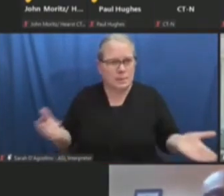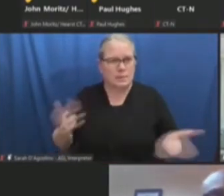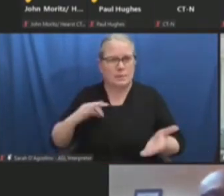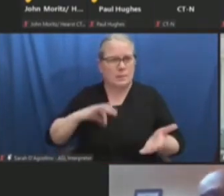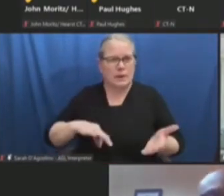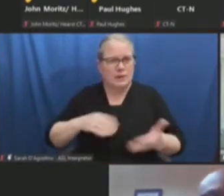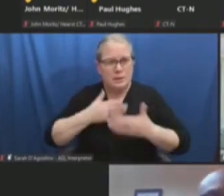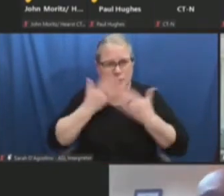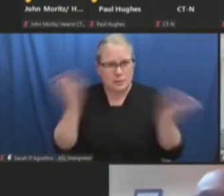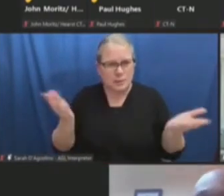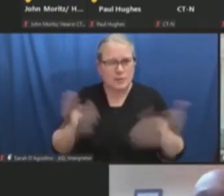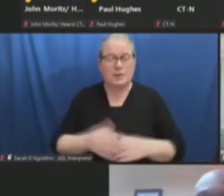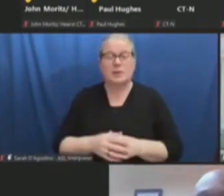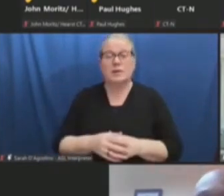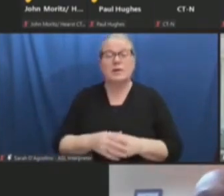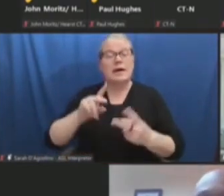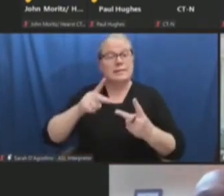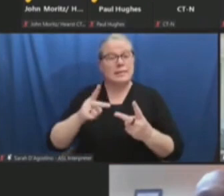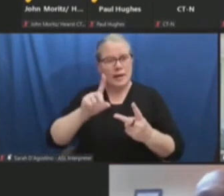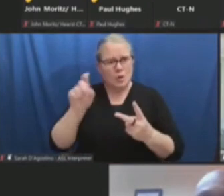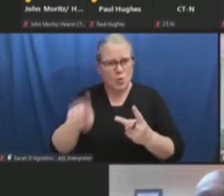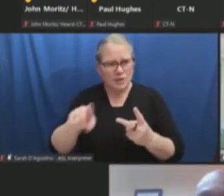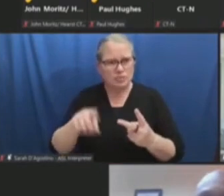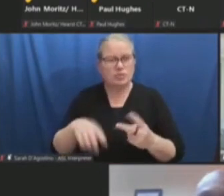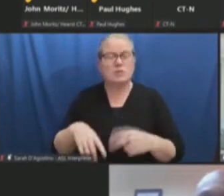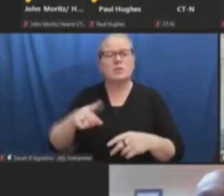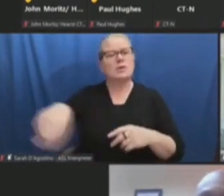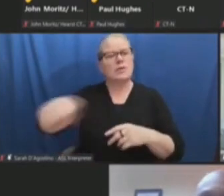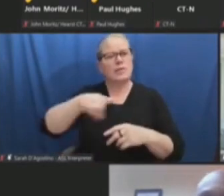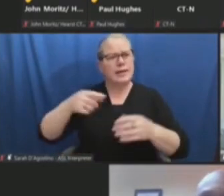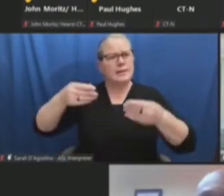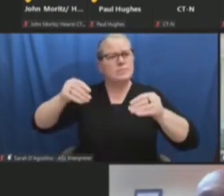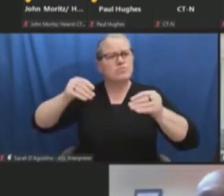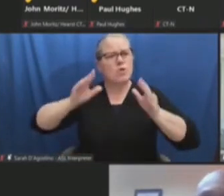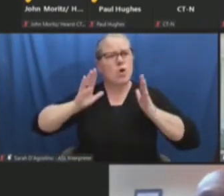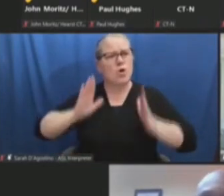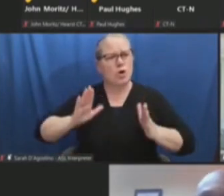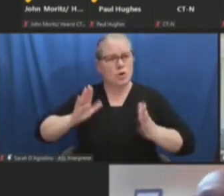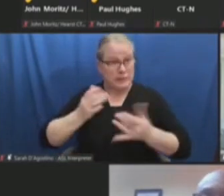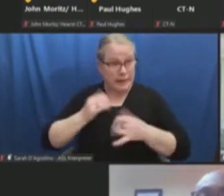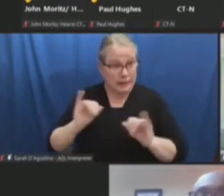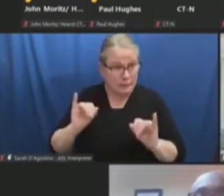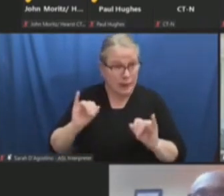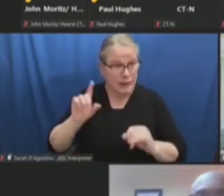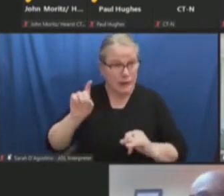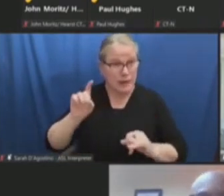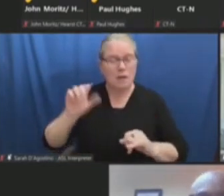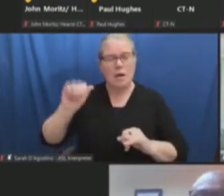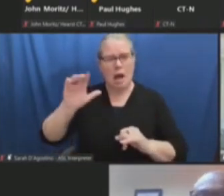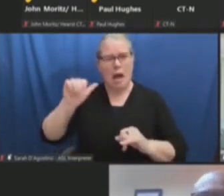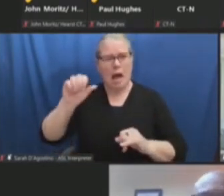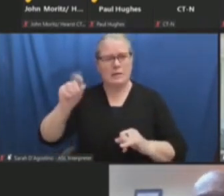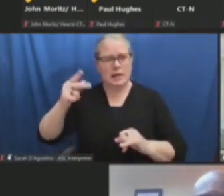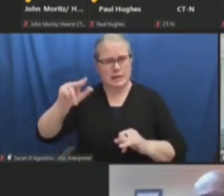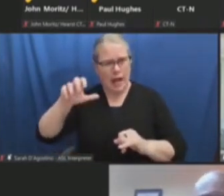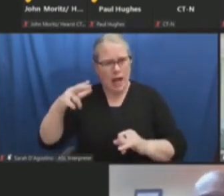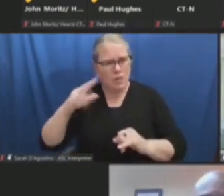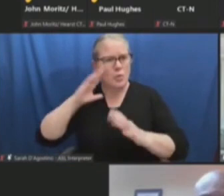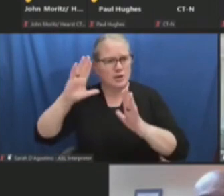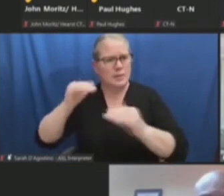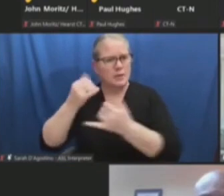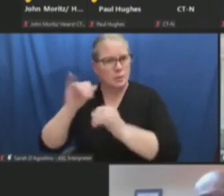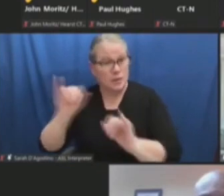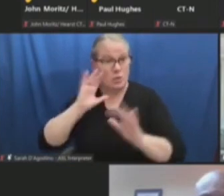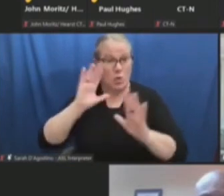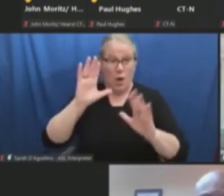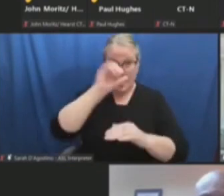James, is how independent are these brokers going to be? Obviously, we expect Access Health to be independent. So I'm guessing that all of these brokers will